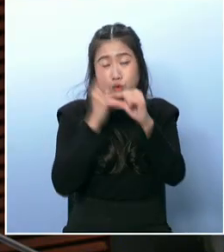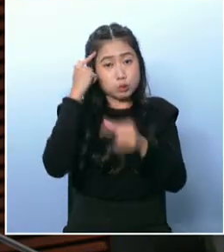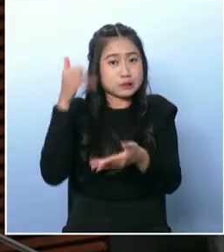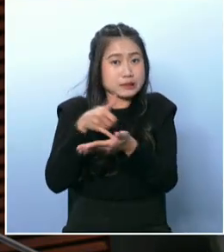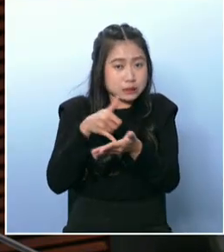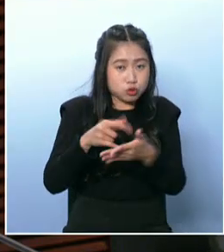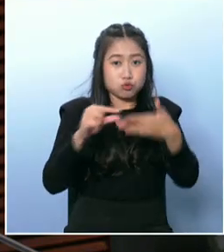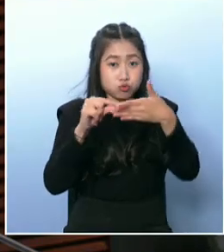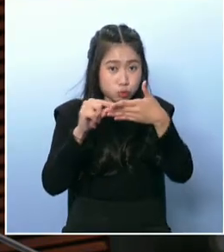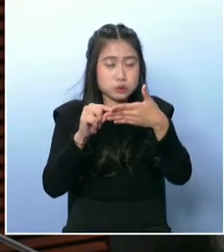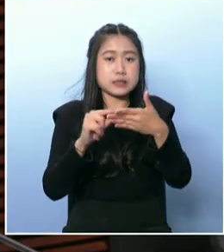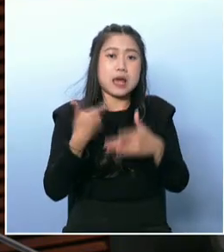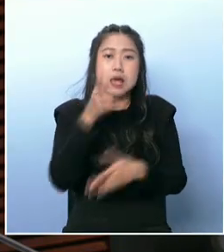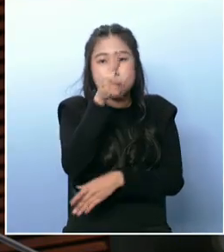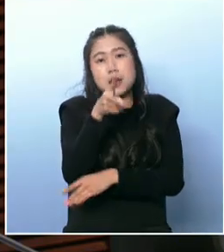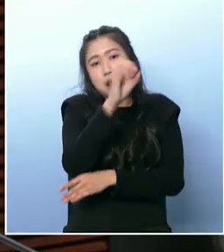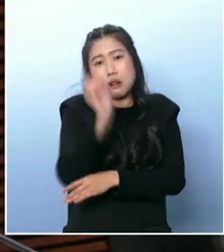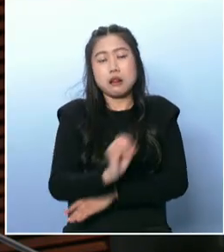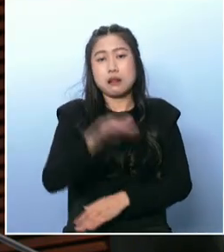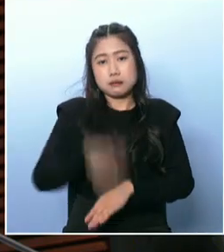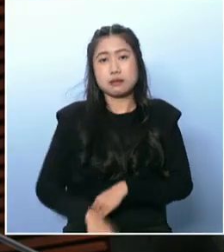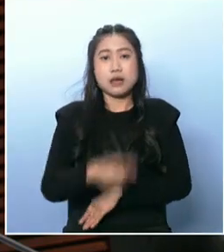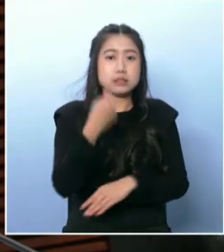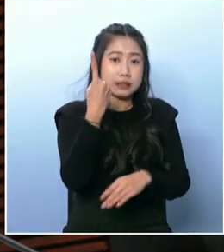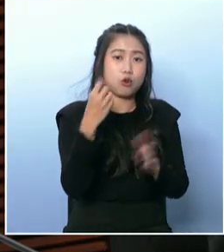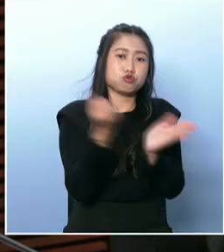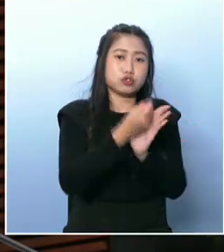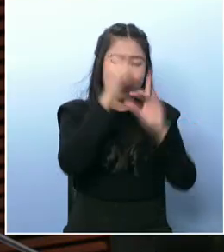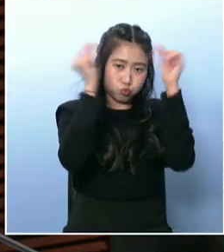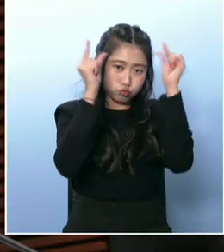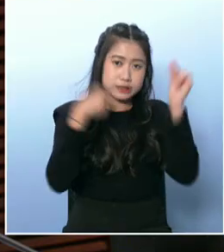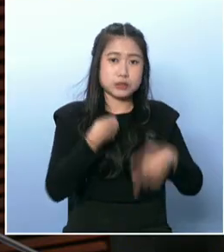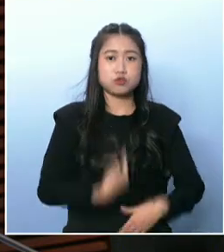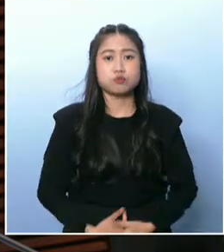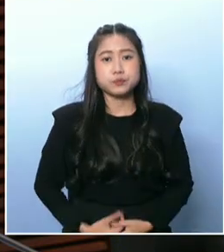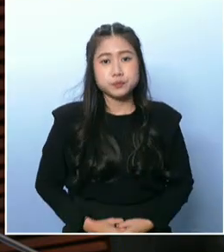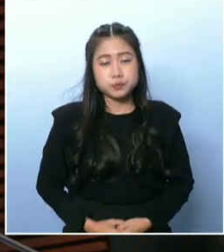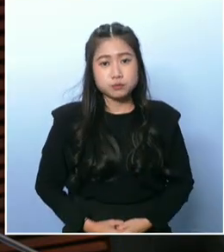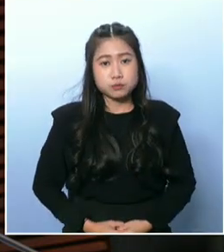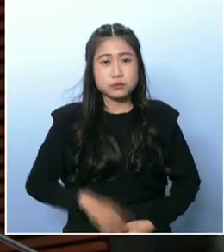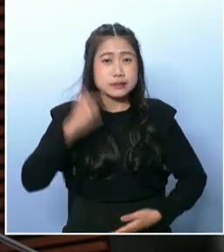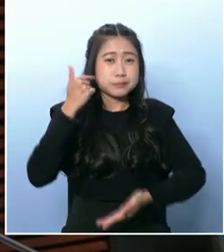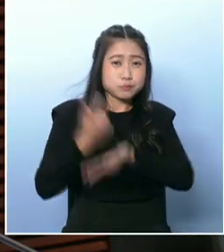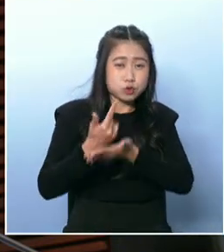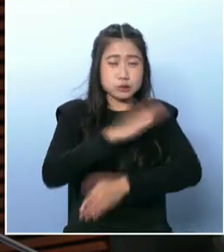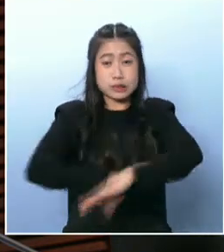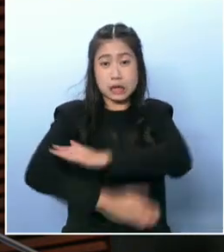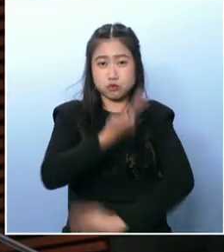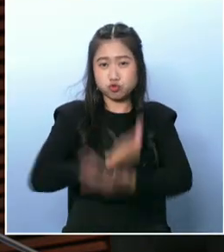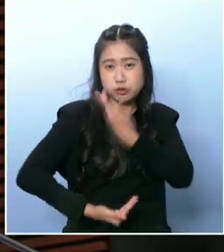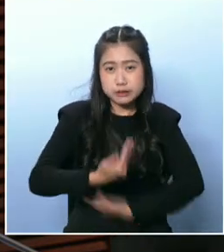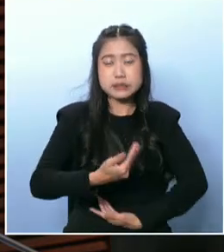the moderately mentally handicapped hostel, the ratio is lower. They would need 1 registered nurse for